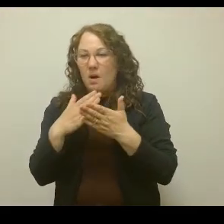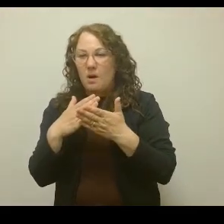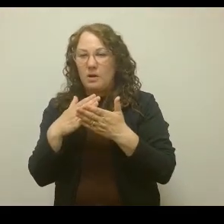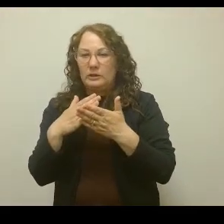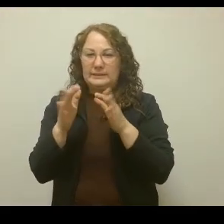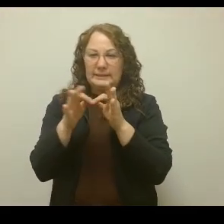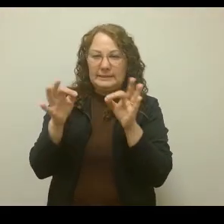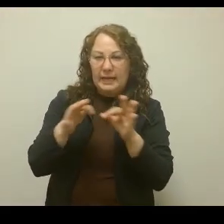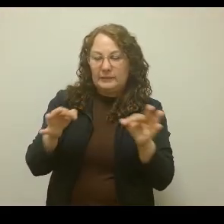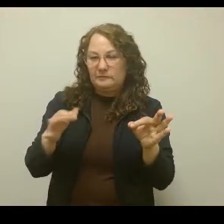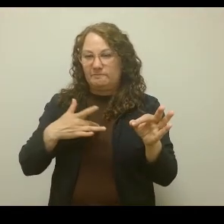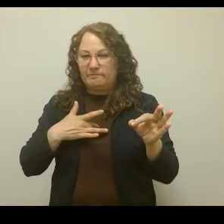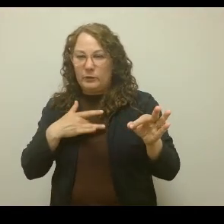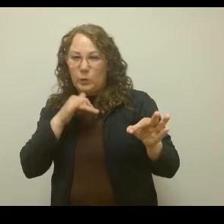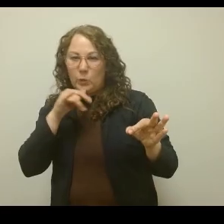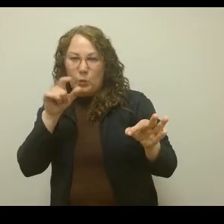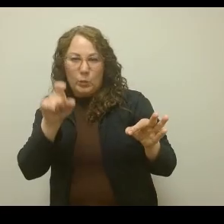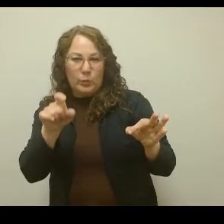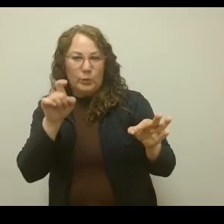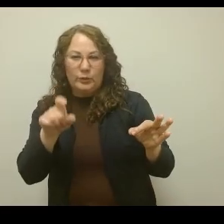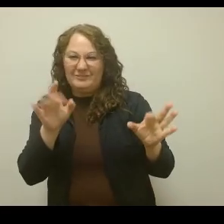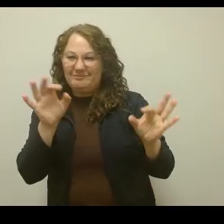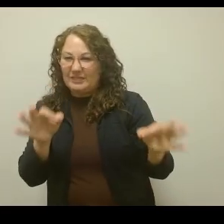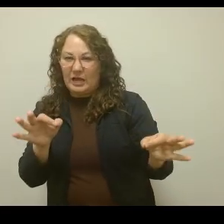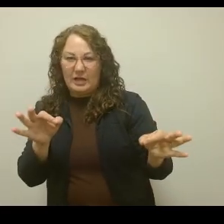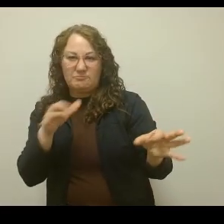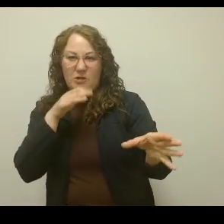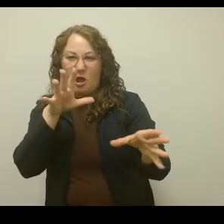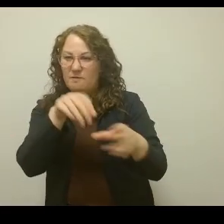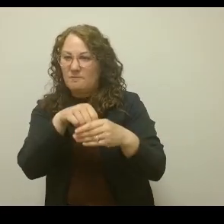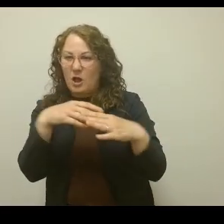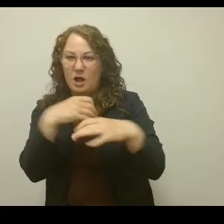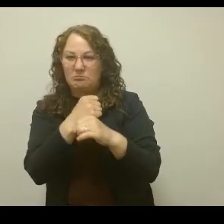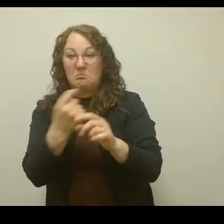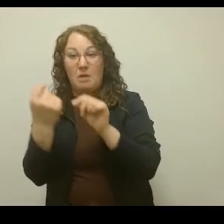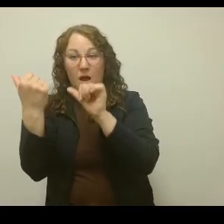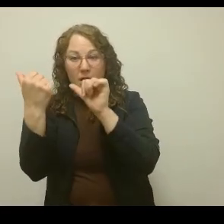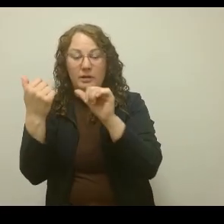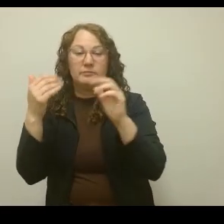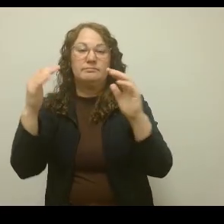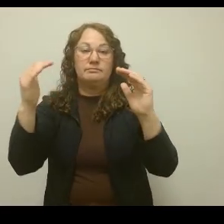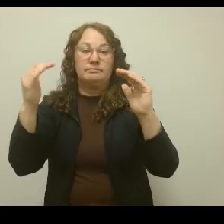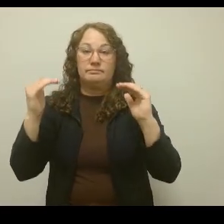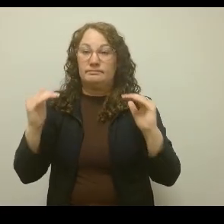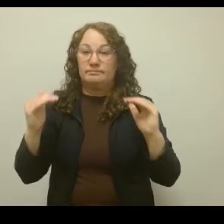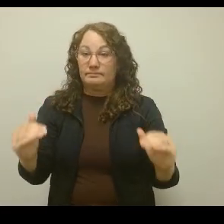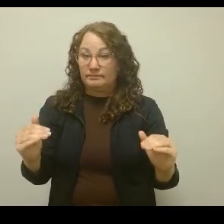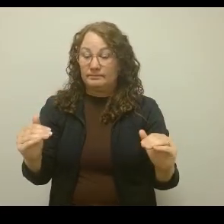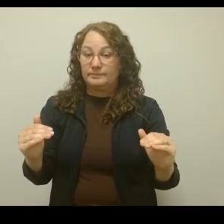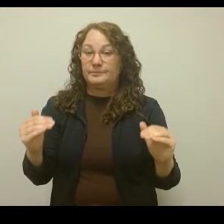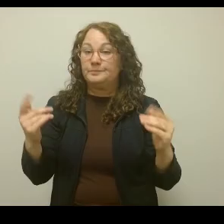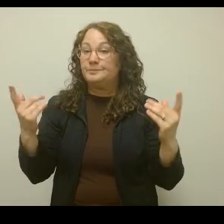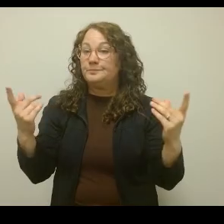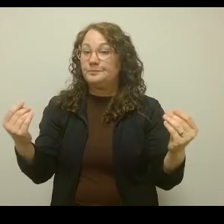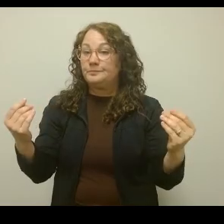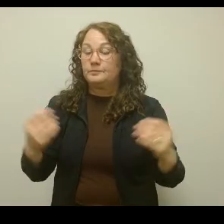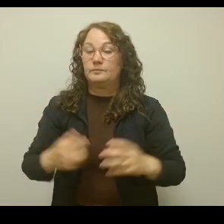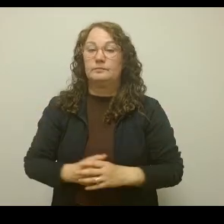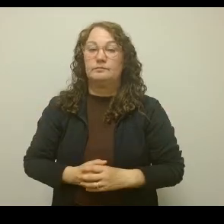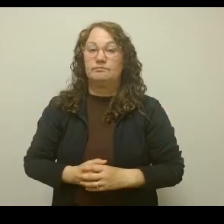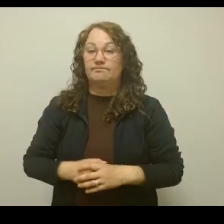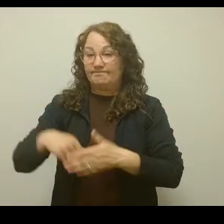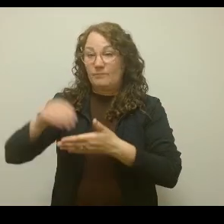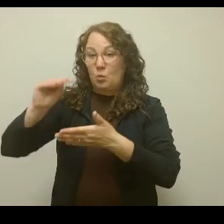text that we've decided to not include in our summary. The next step is